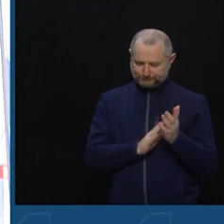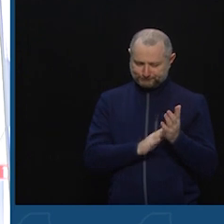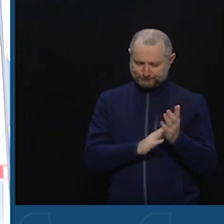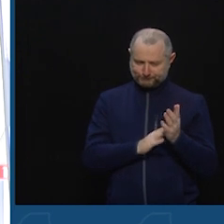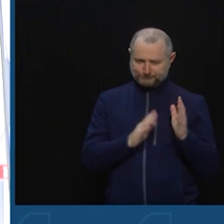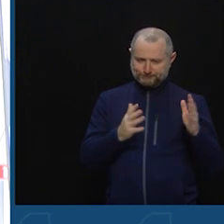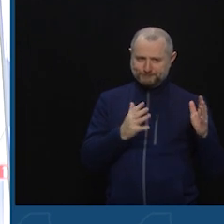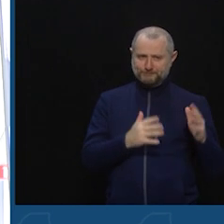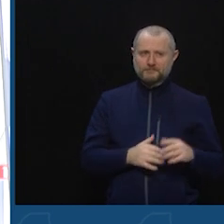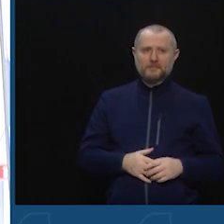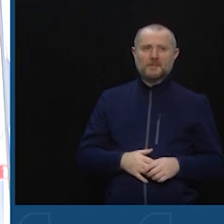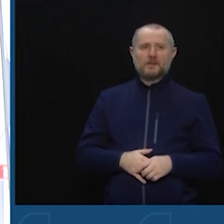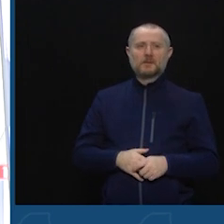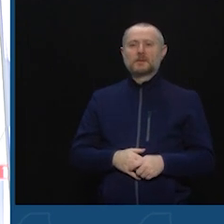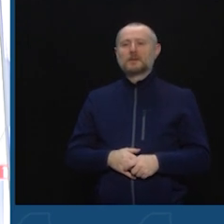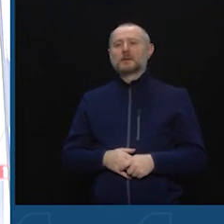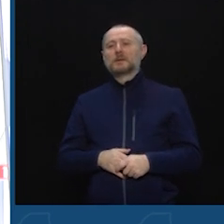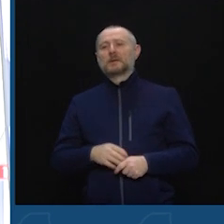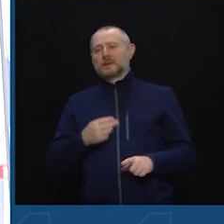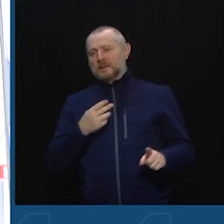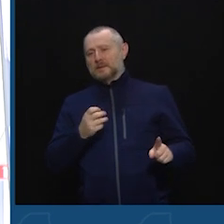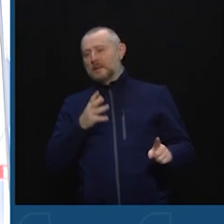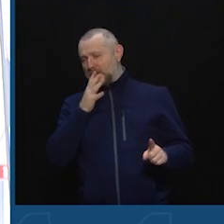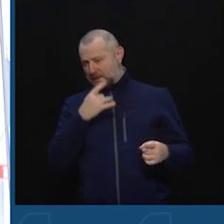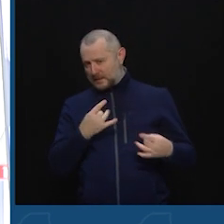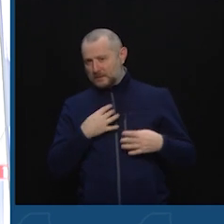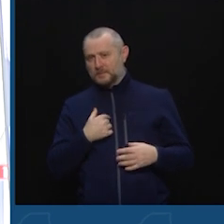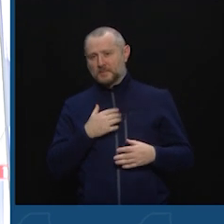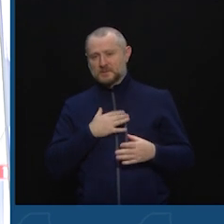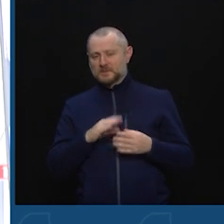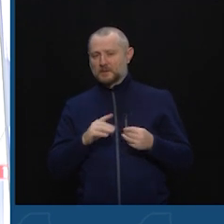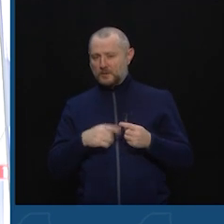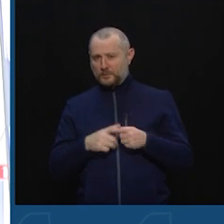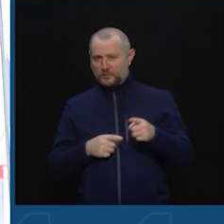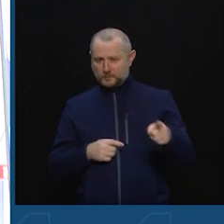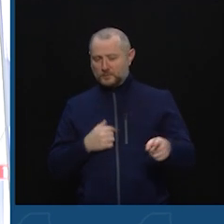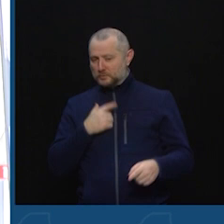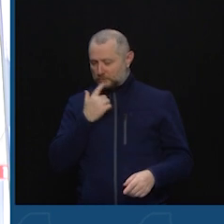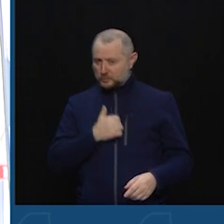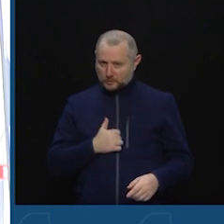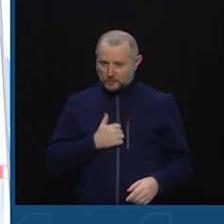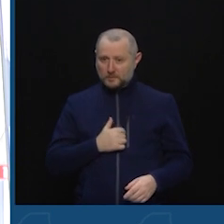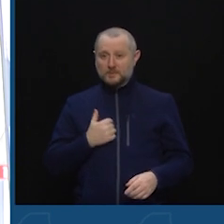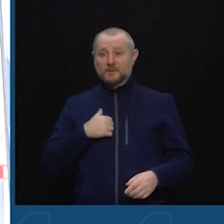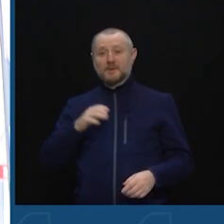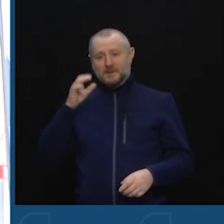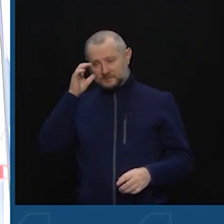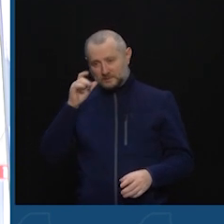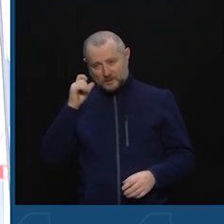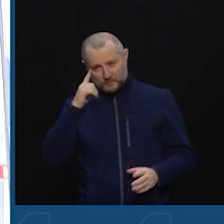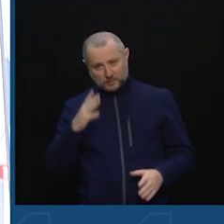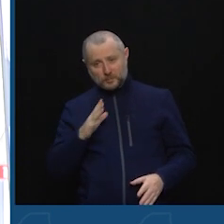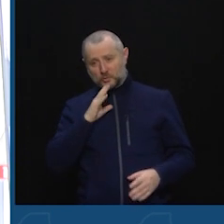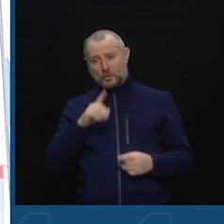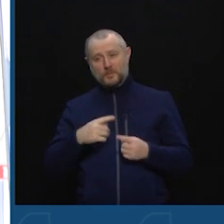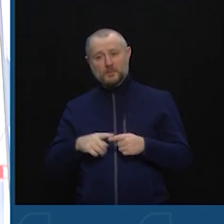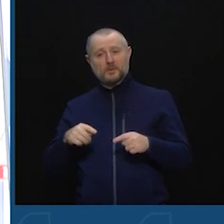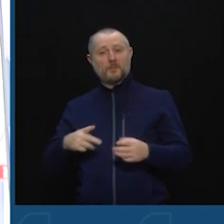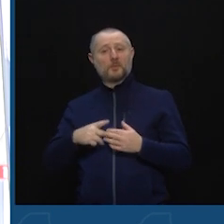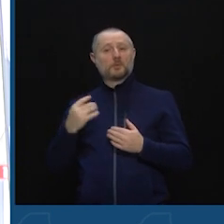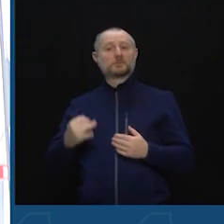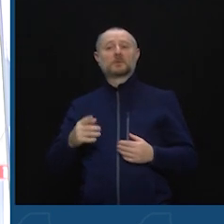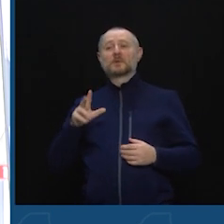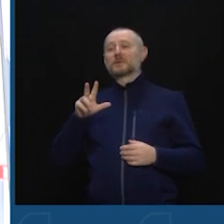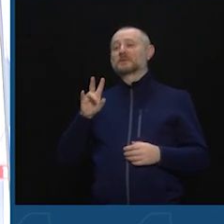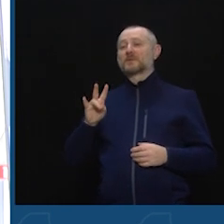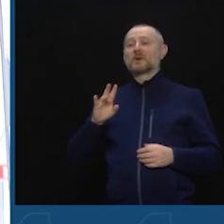And he hates when I say that. And Governor, we hear what you're saying about projects. We have $37 billion in projects lined up in